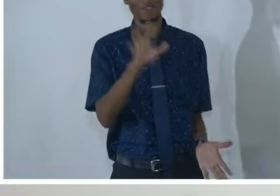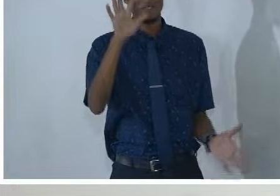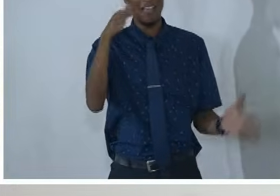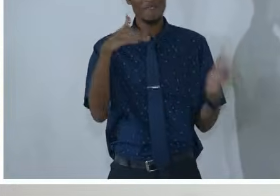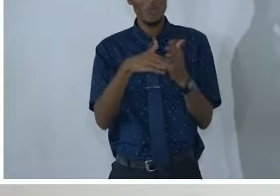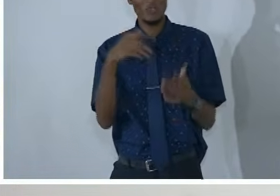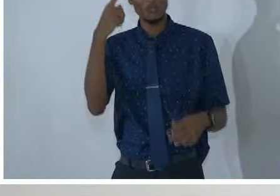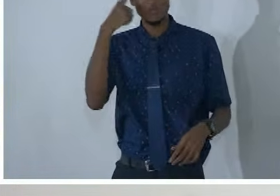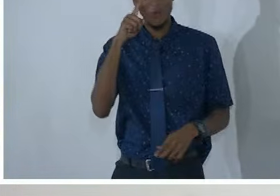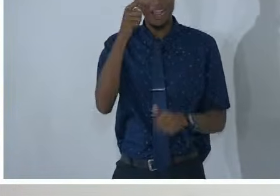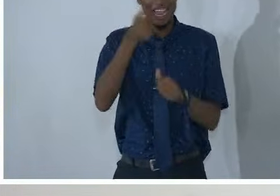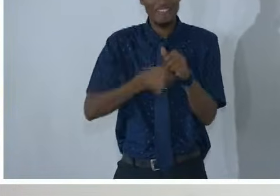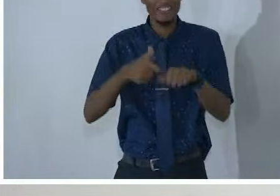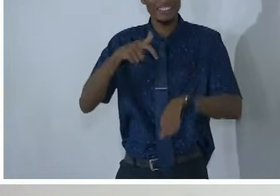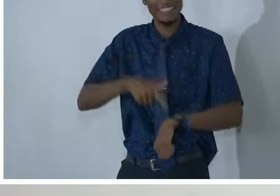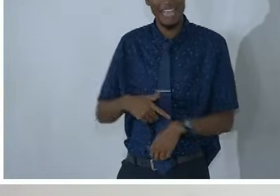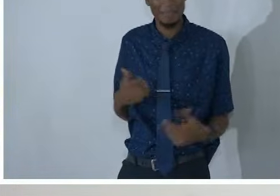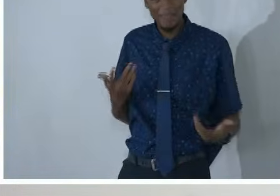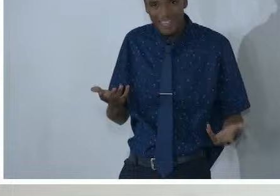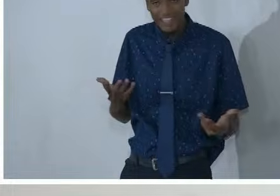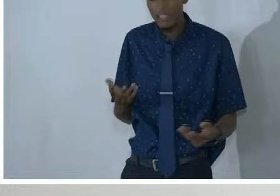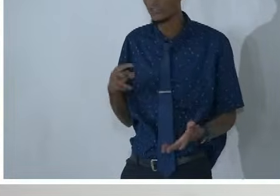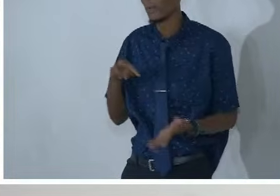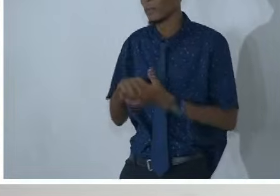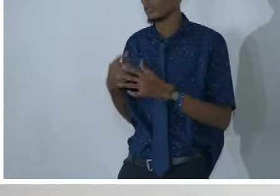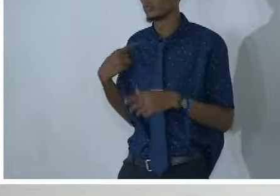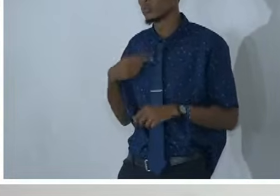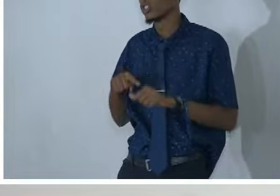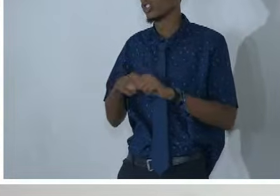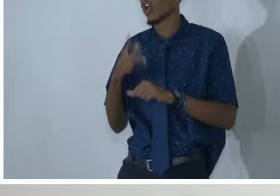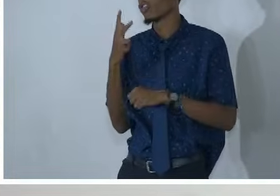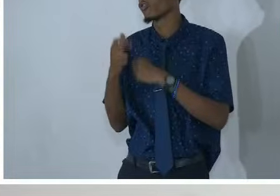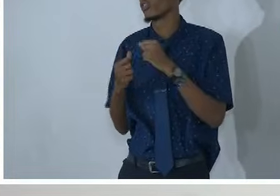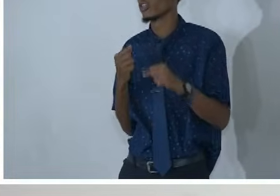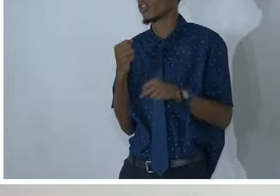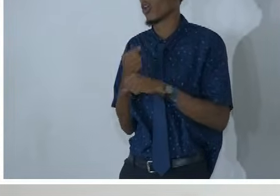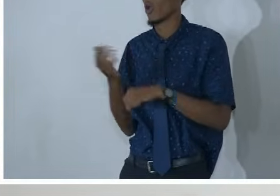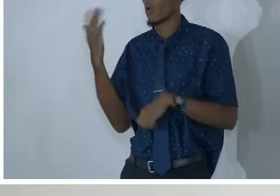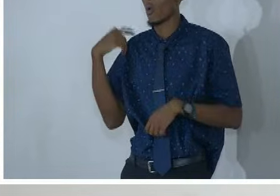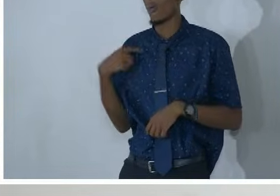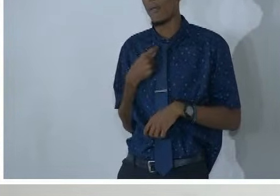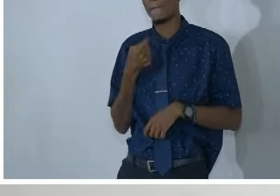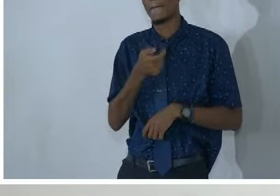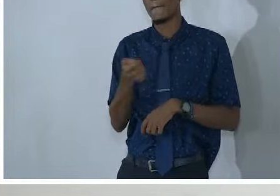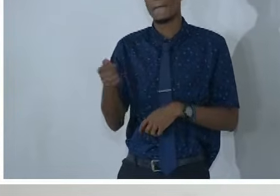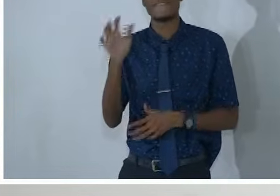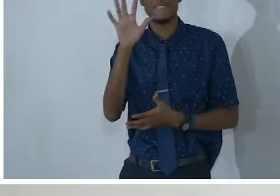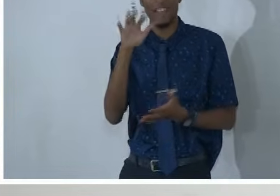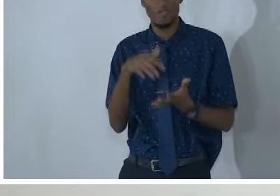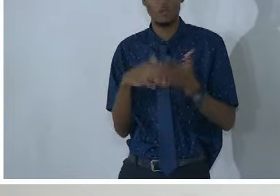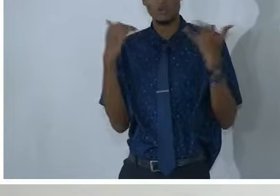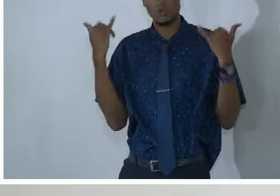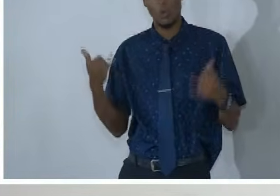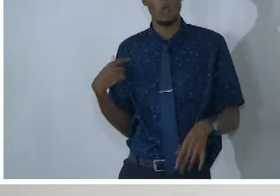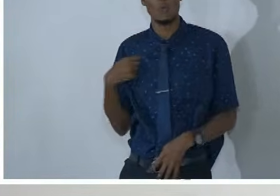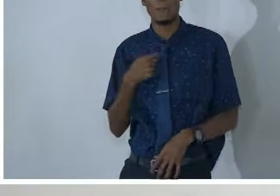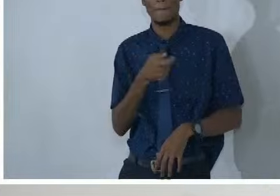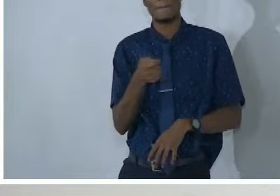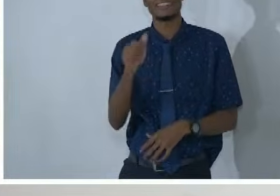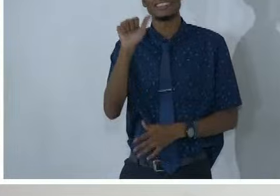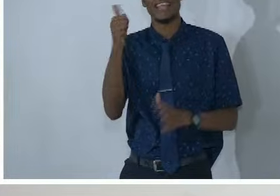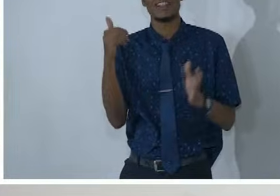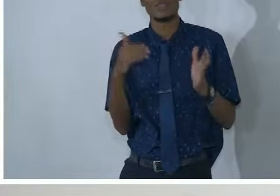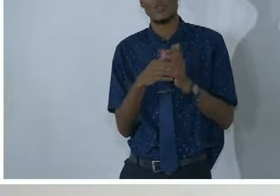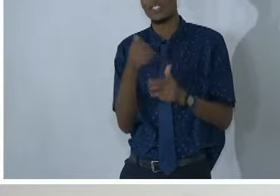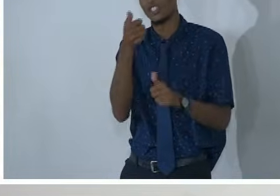side. So we started out 3 years ago paying each side $5,000, but now we are paying $10,000 each side if